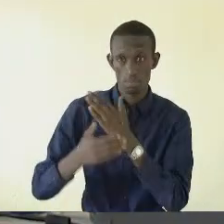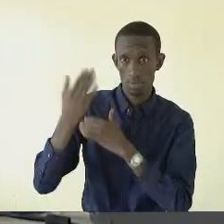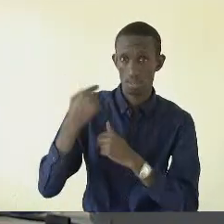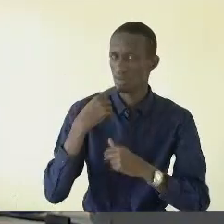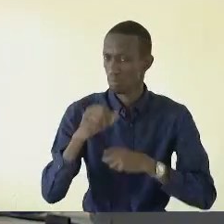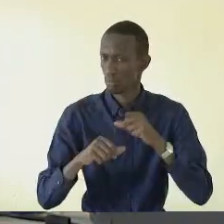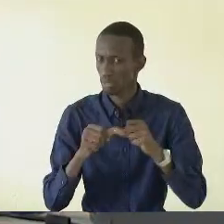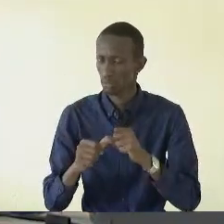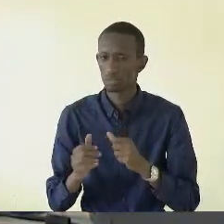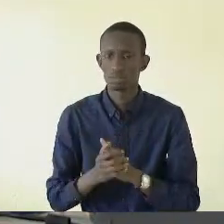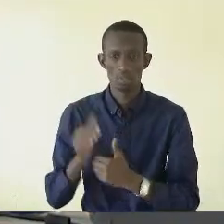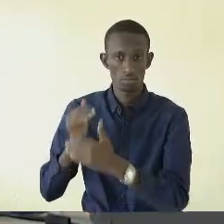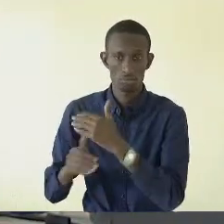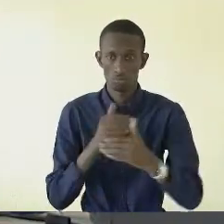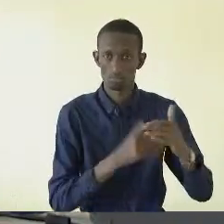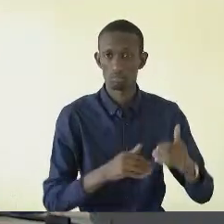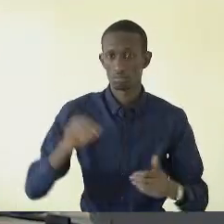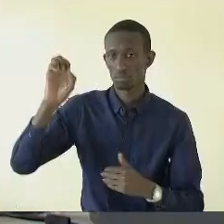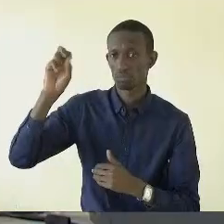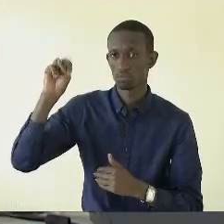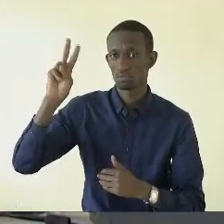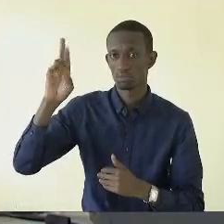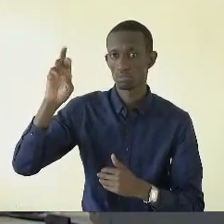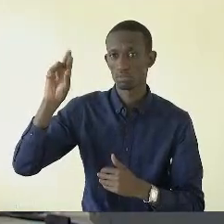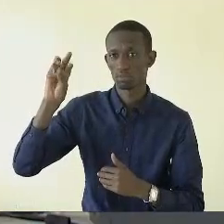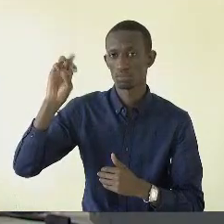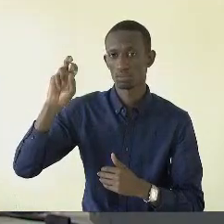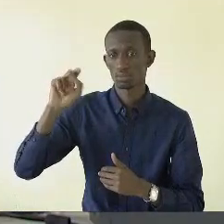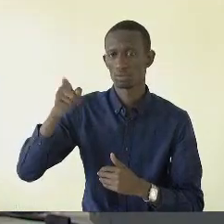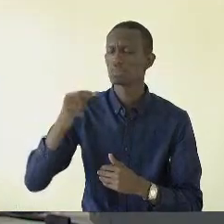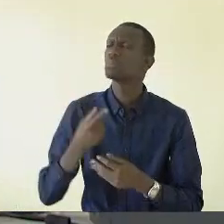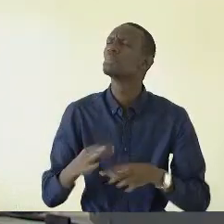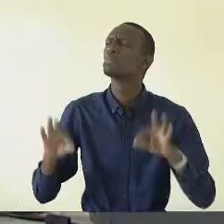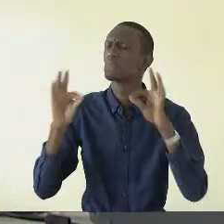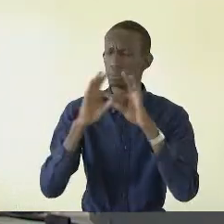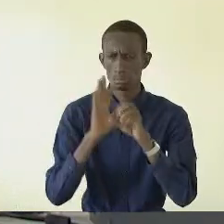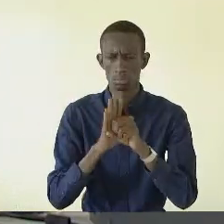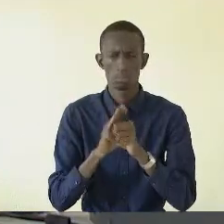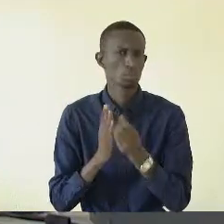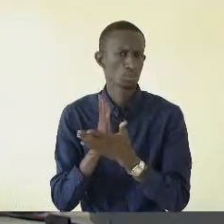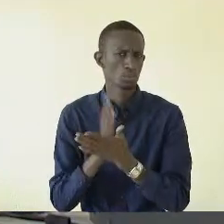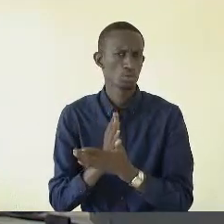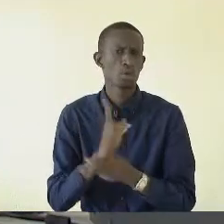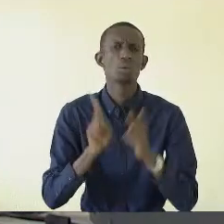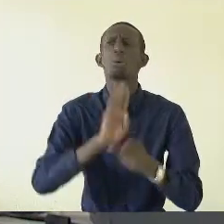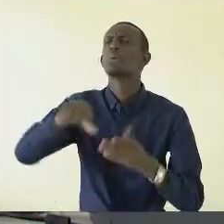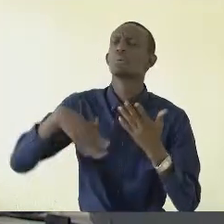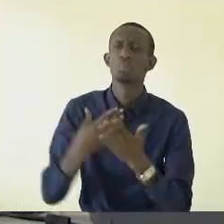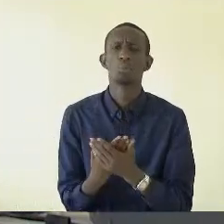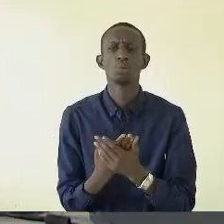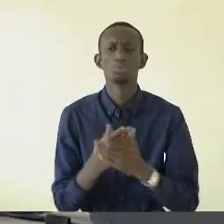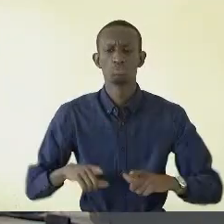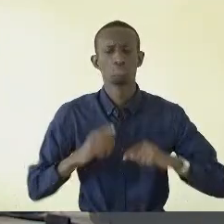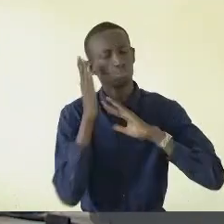about environment, and this environment is very important because that's where all of us live.